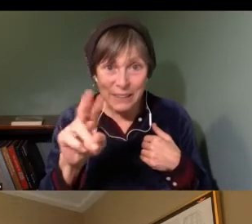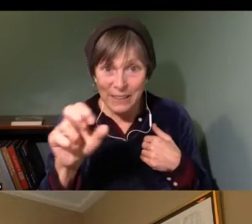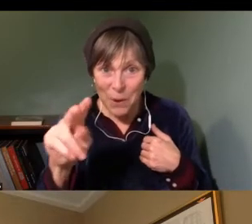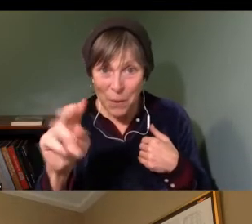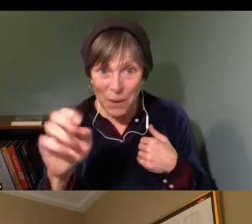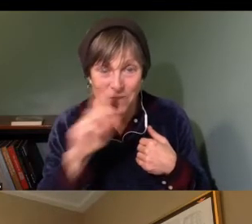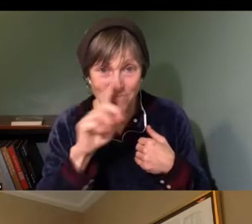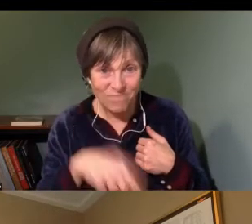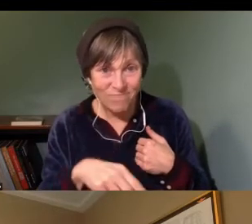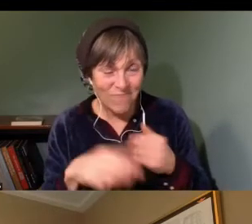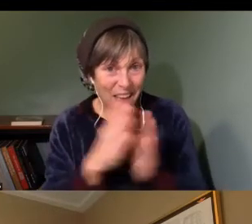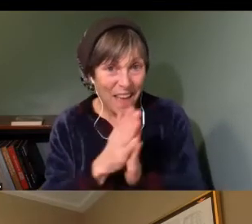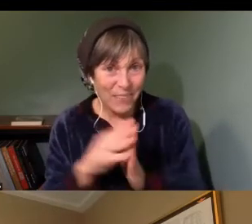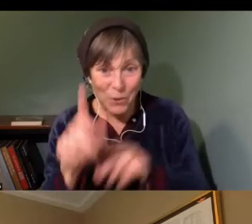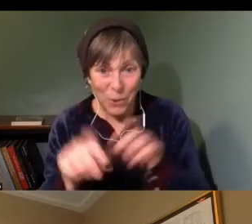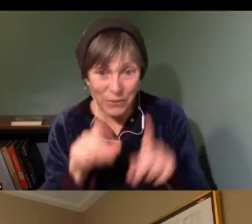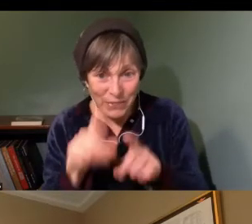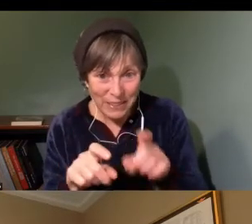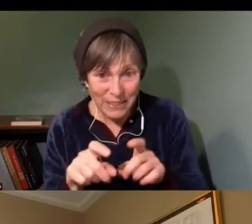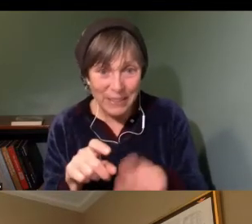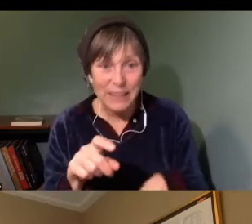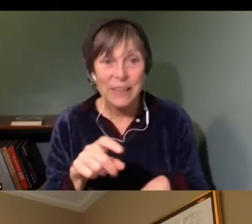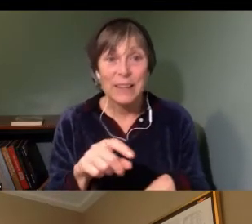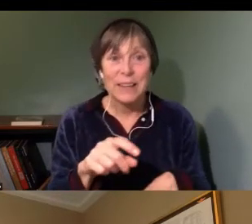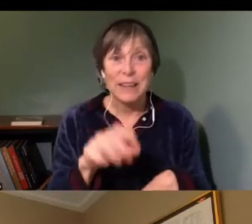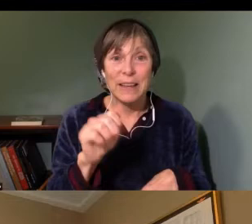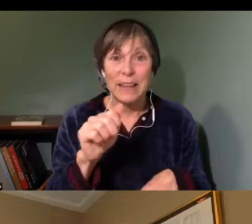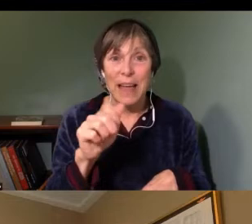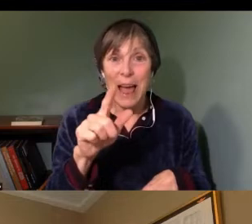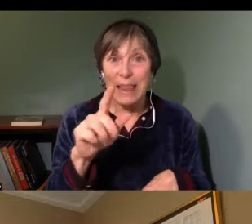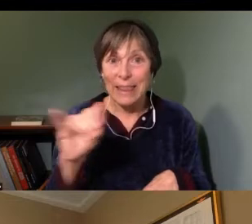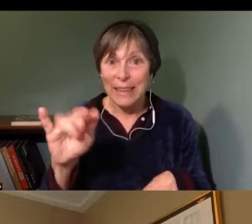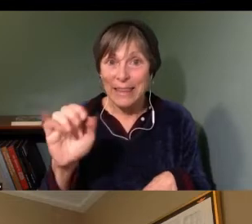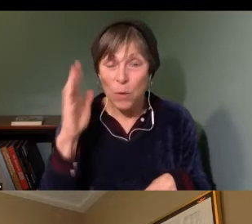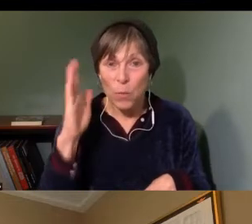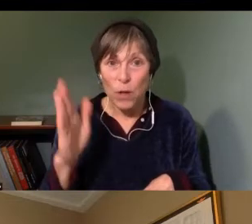ask uh whatever your question is ali is going to take you off of mute